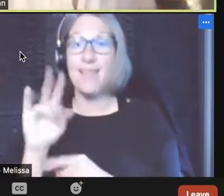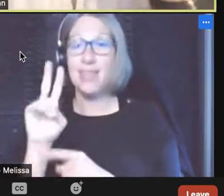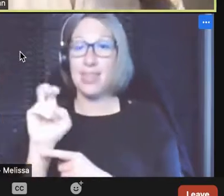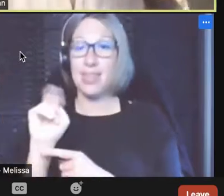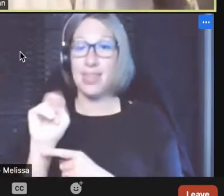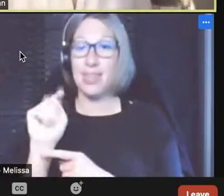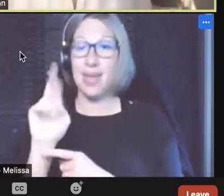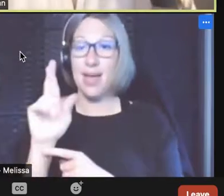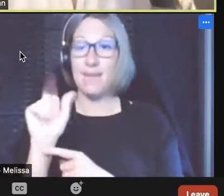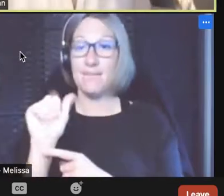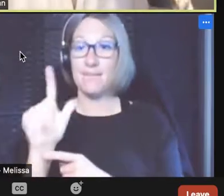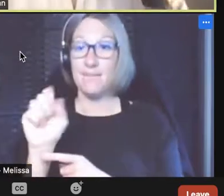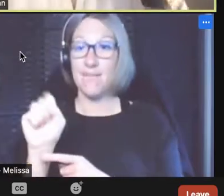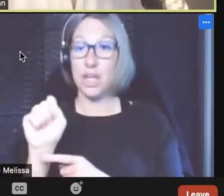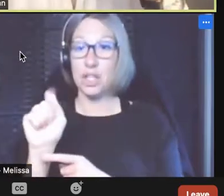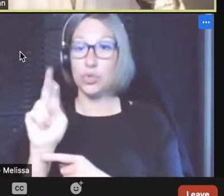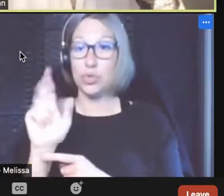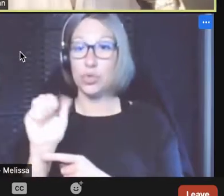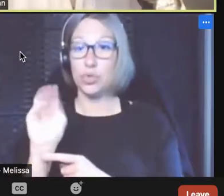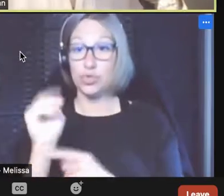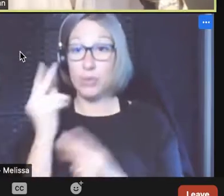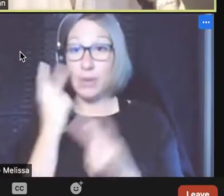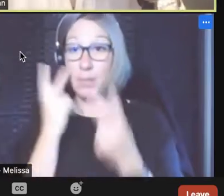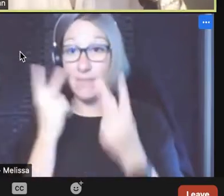those fine discriminations anyway,